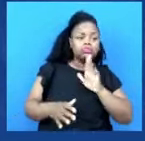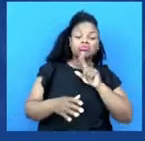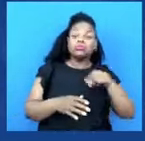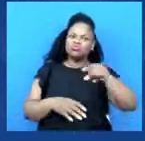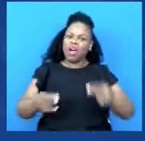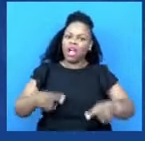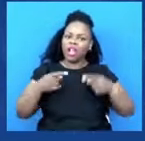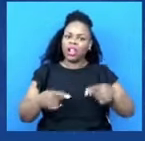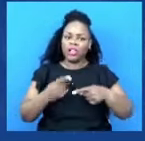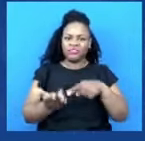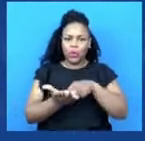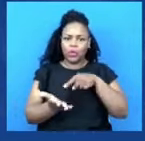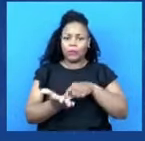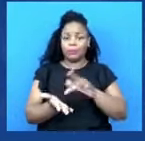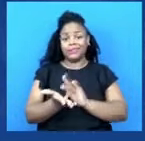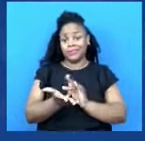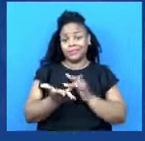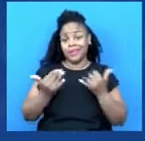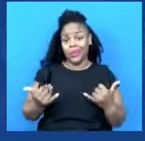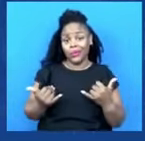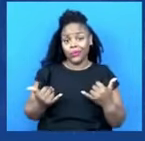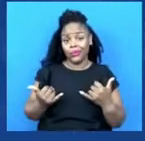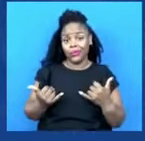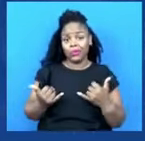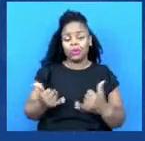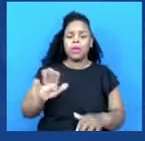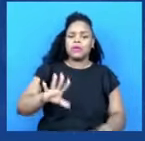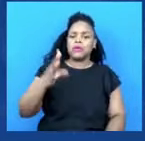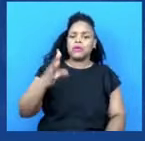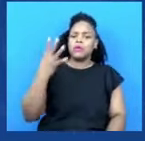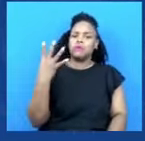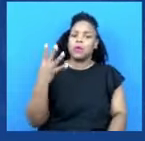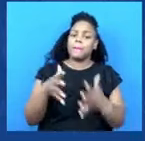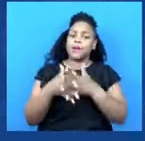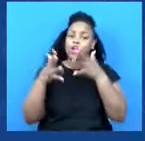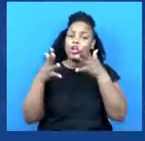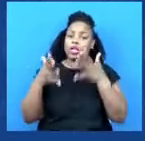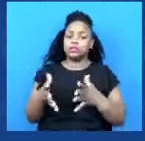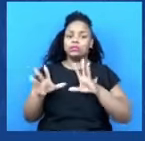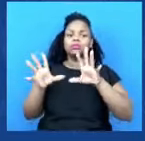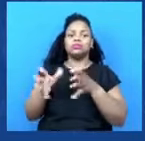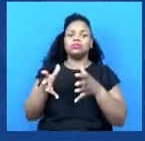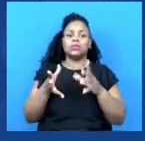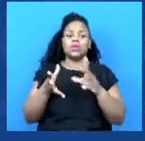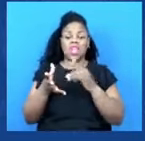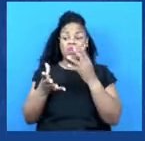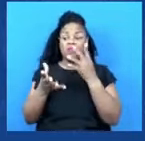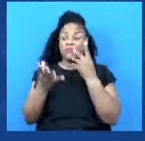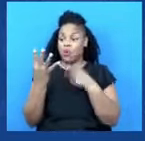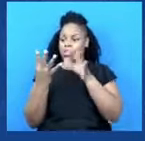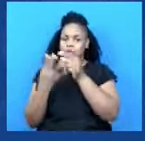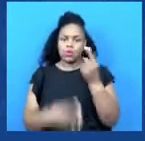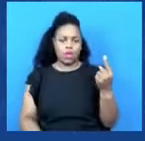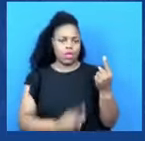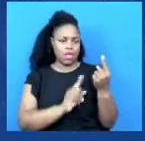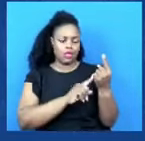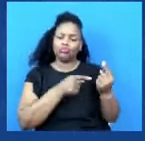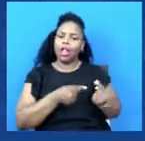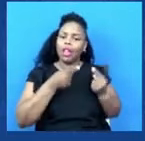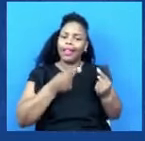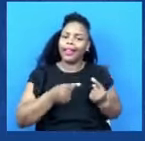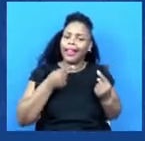in four Americans who take prescription drugs struggle to afford them. Nearly